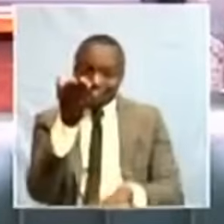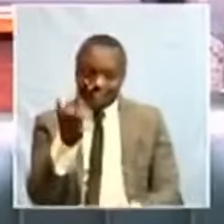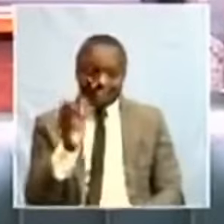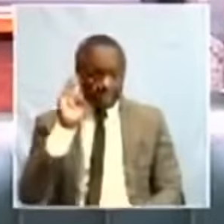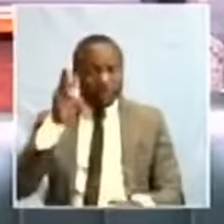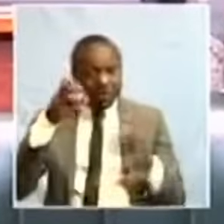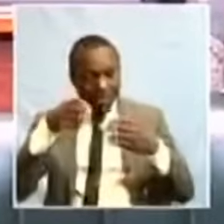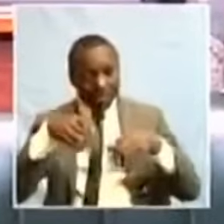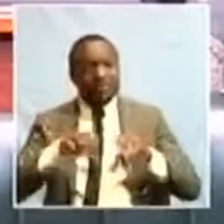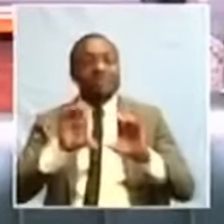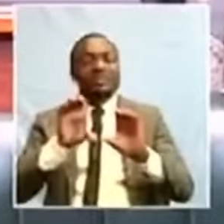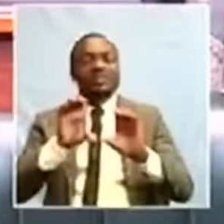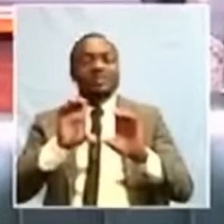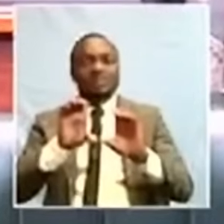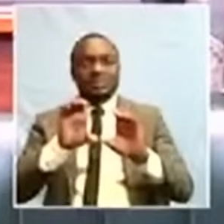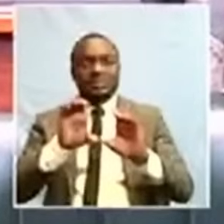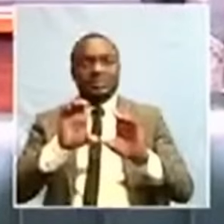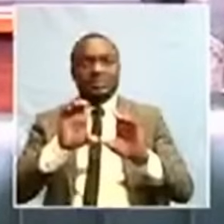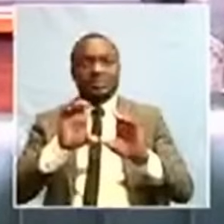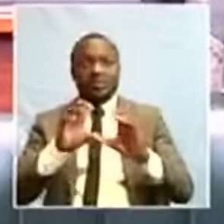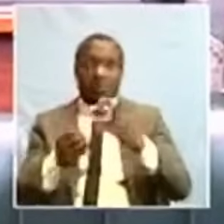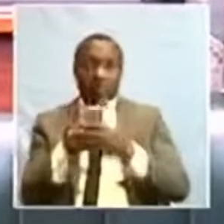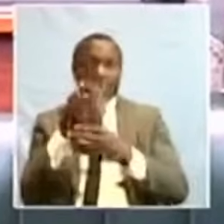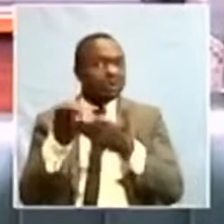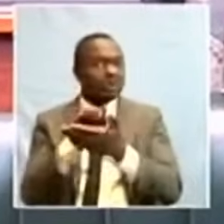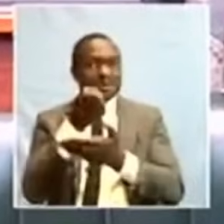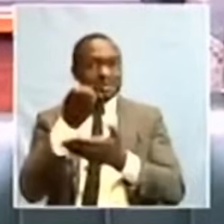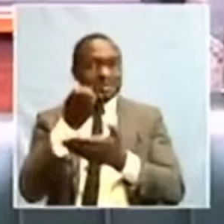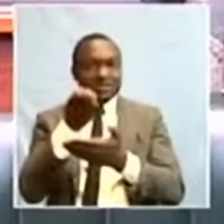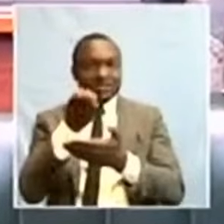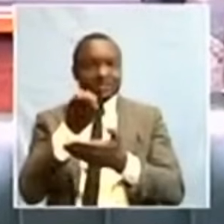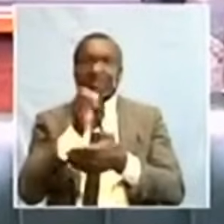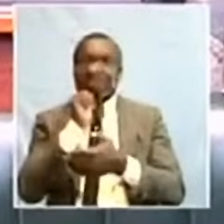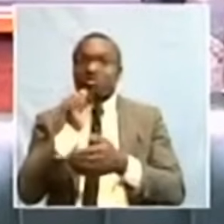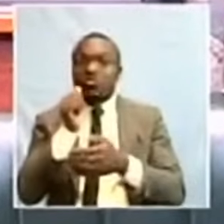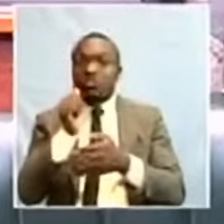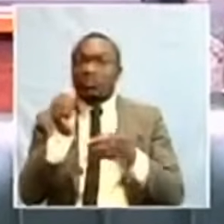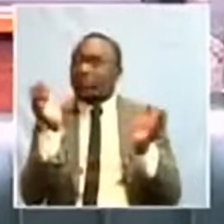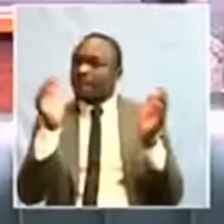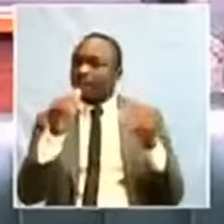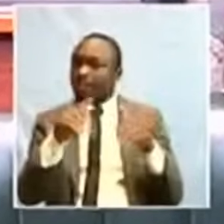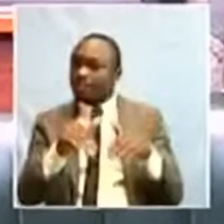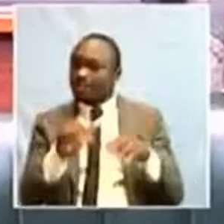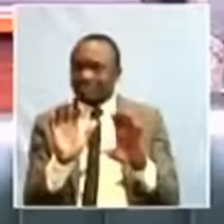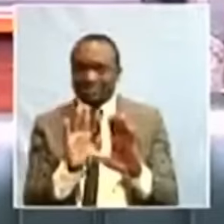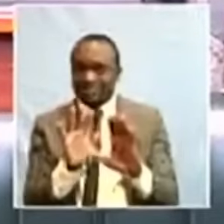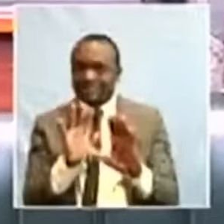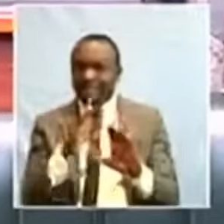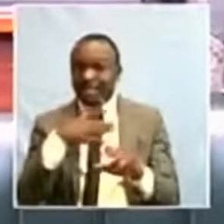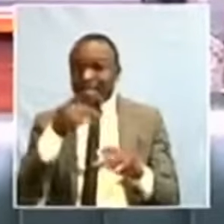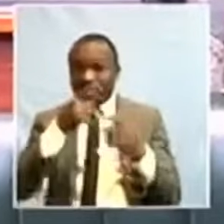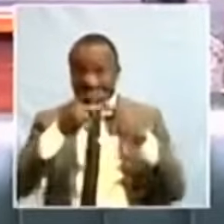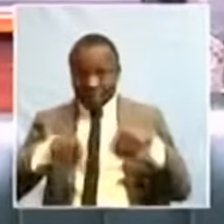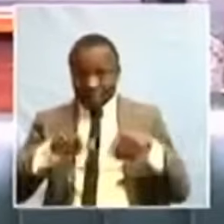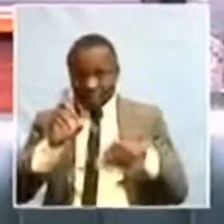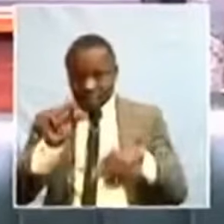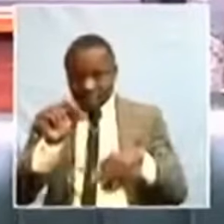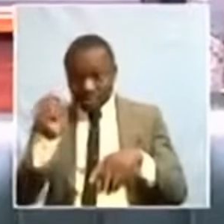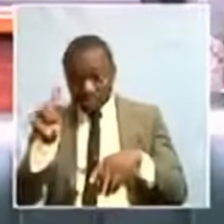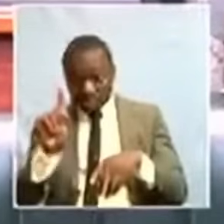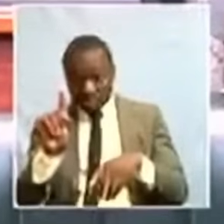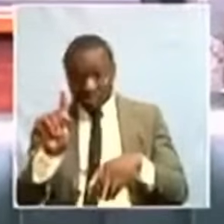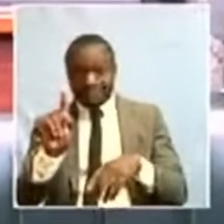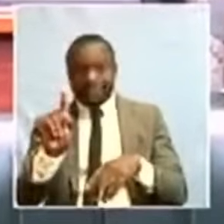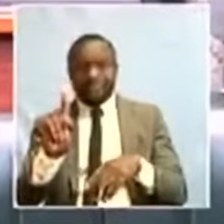will keep the economy running. It will not collapse like it almost did in 2021.